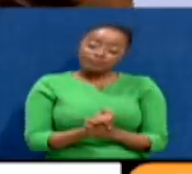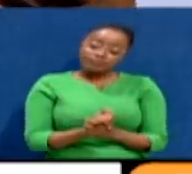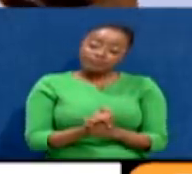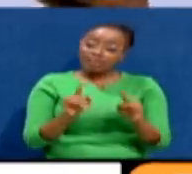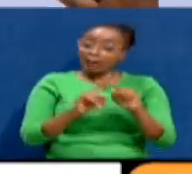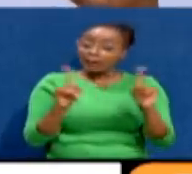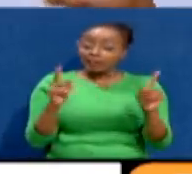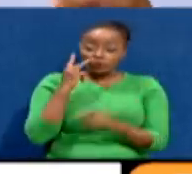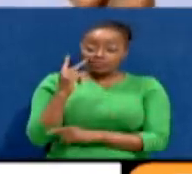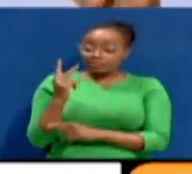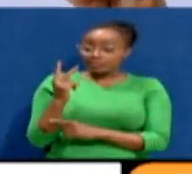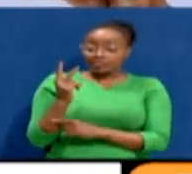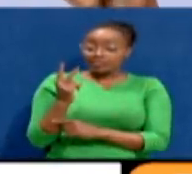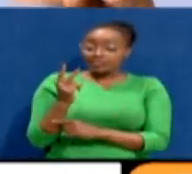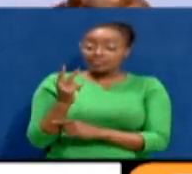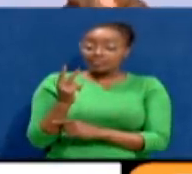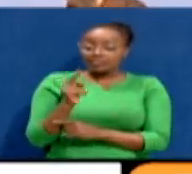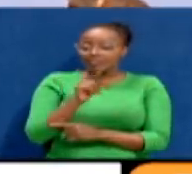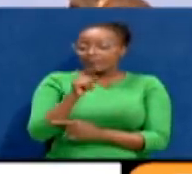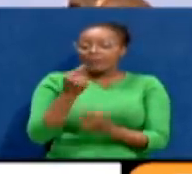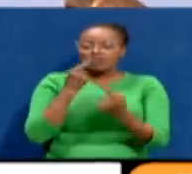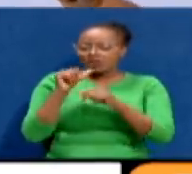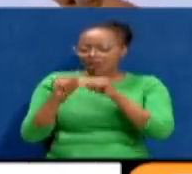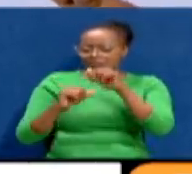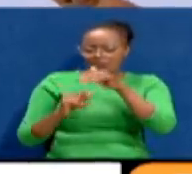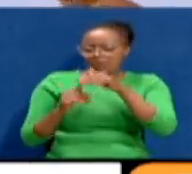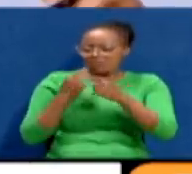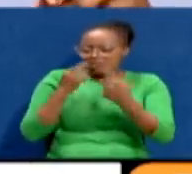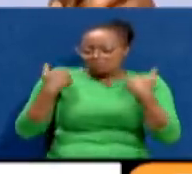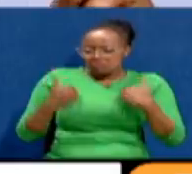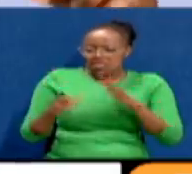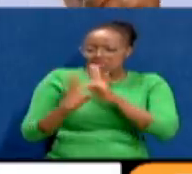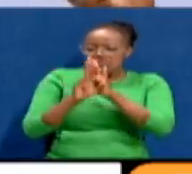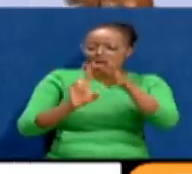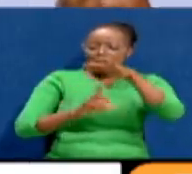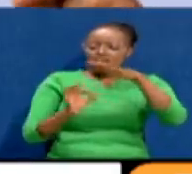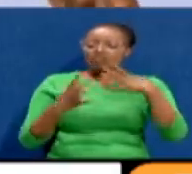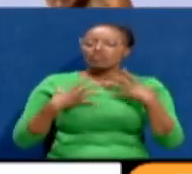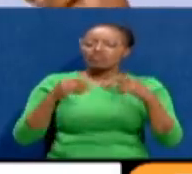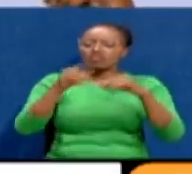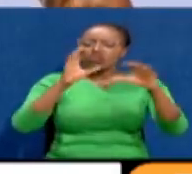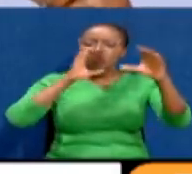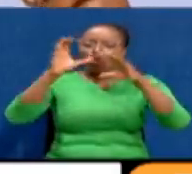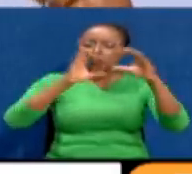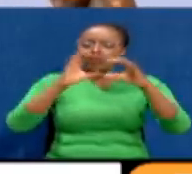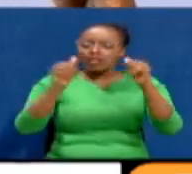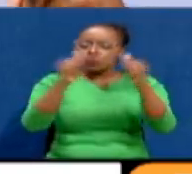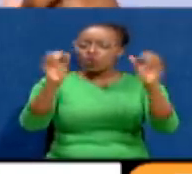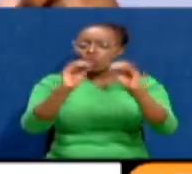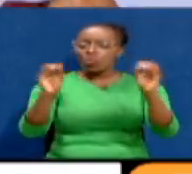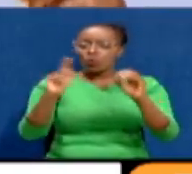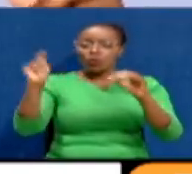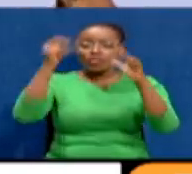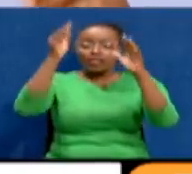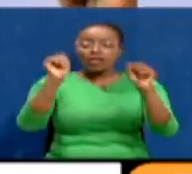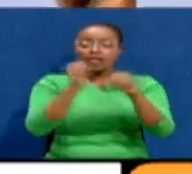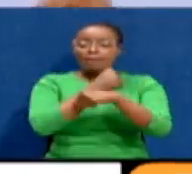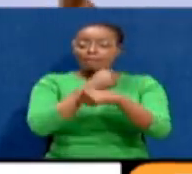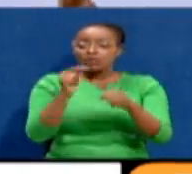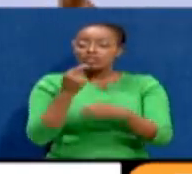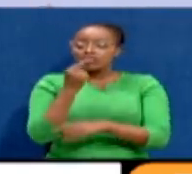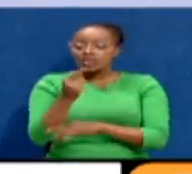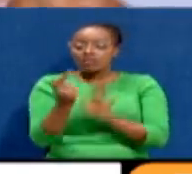But you see, Wahiga, don't speak for the Ministry of Health. The Ministry of Health has not been communicating properly with Kenyans. You can't give